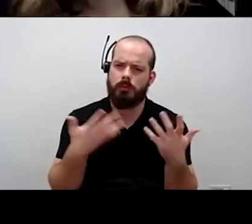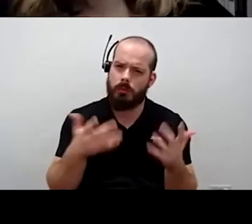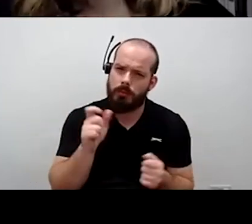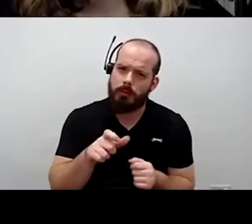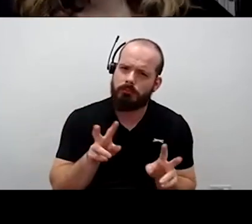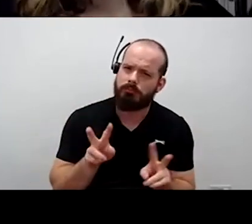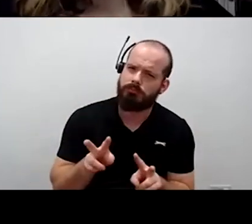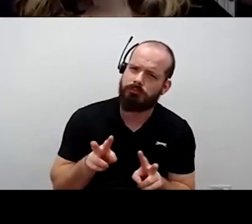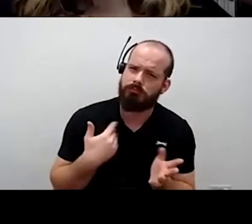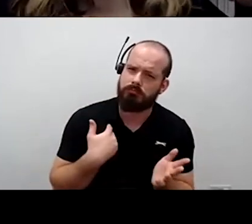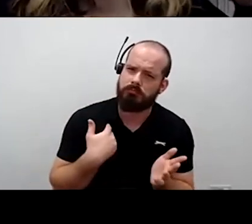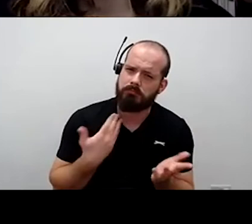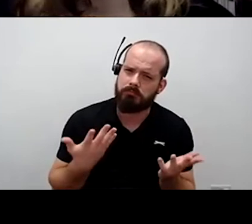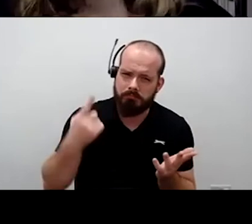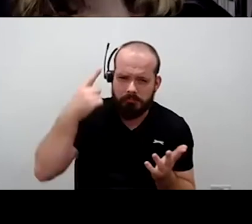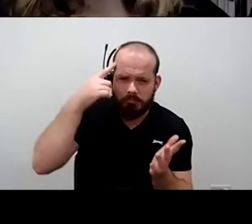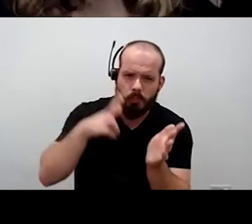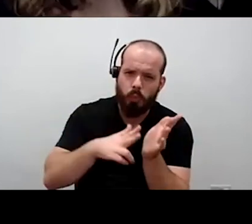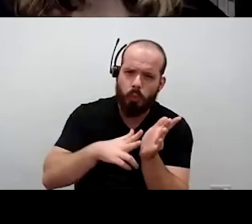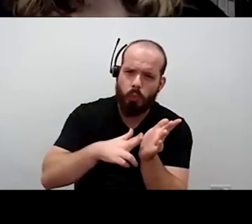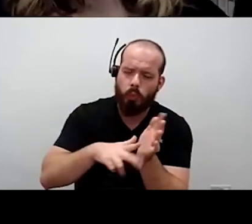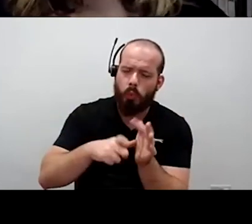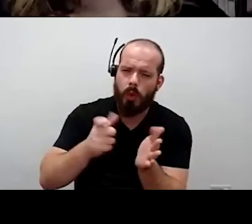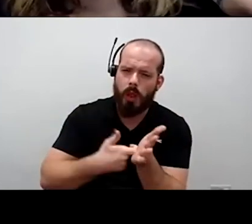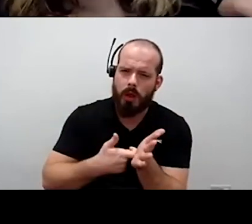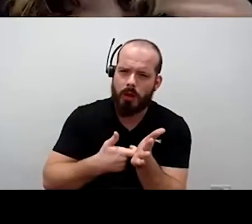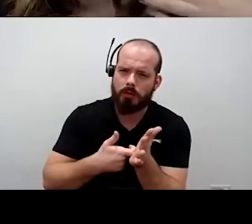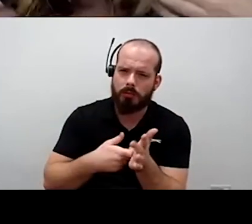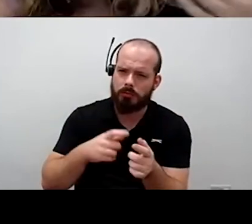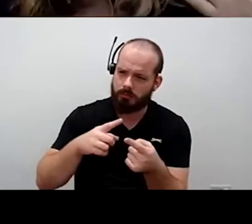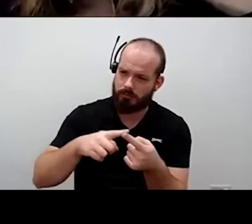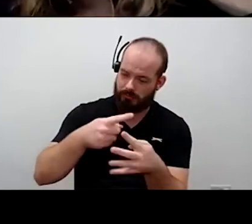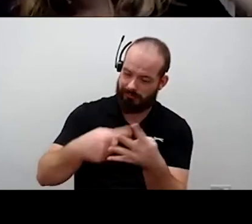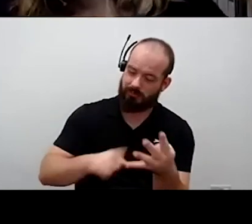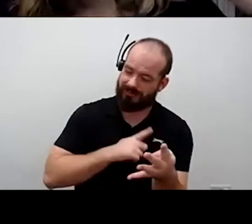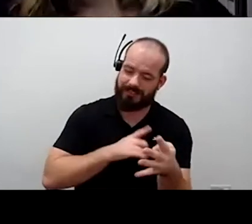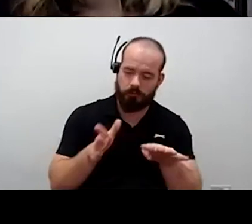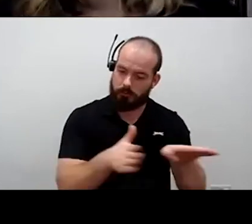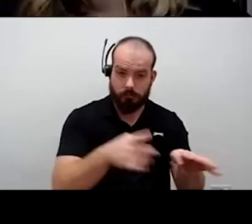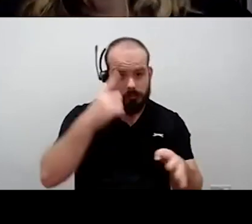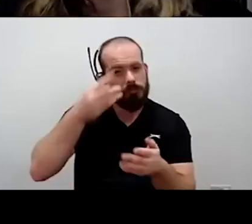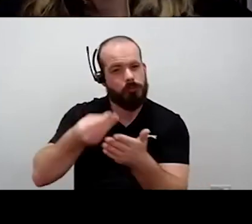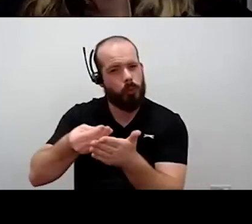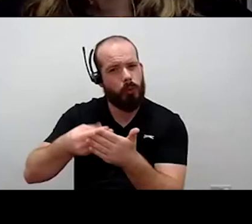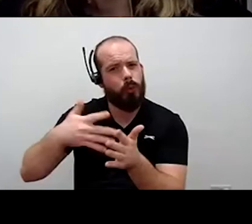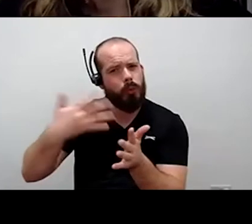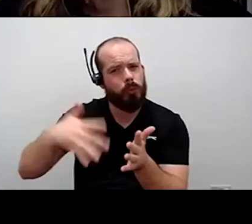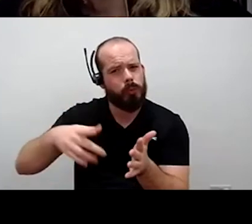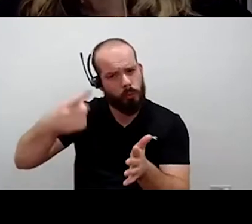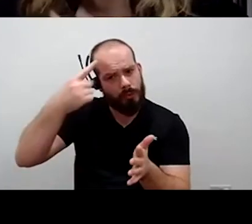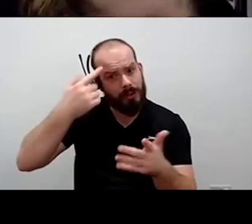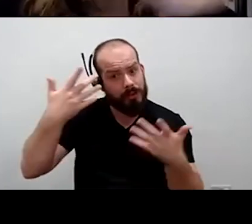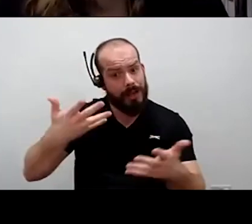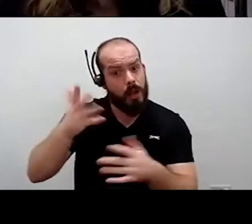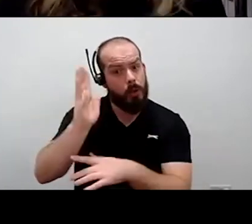know about whether I believe in nuclear for other reasons, I just don't think it works on the economics. Do you see any kind of shift in the discourse about nuclear, either in